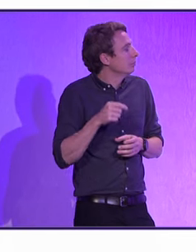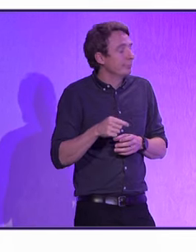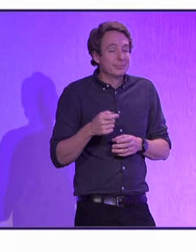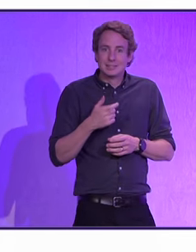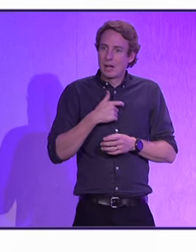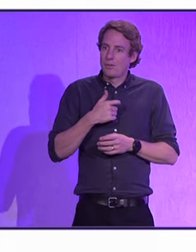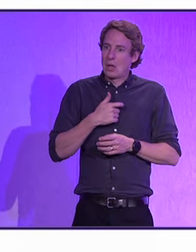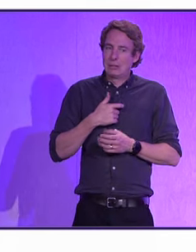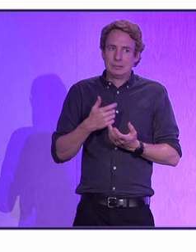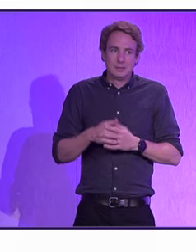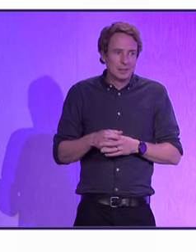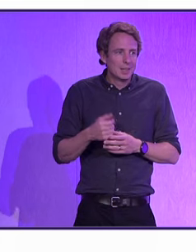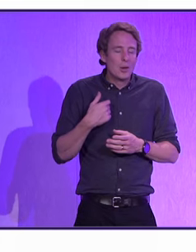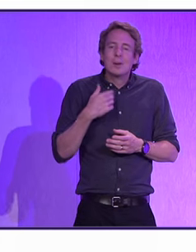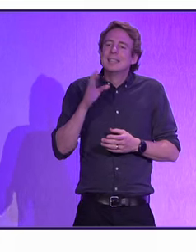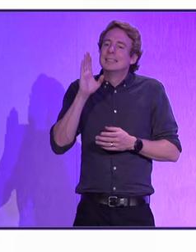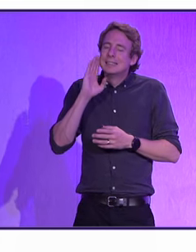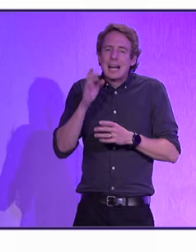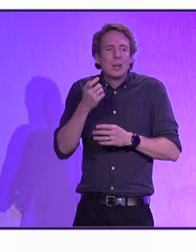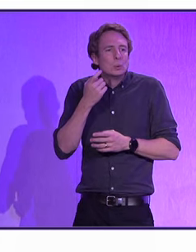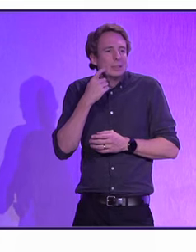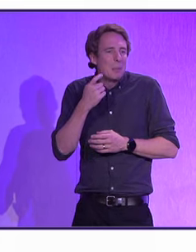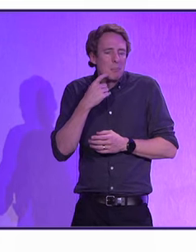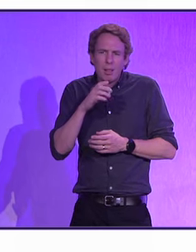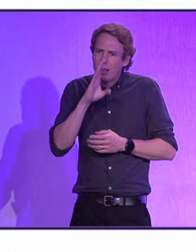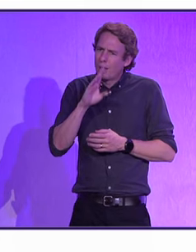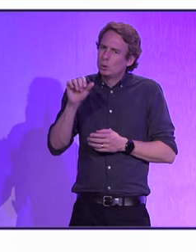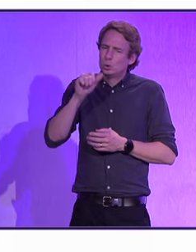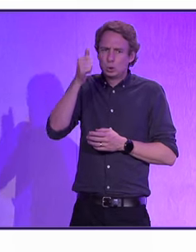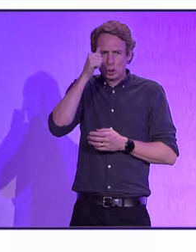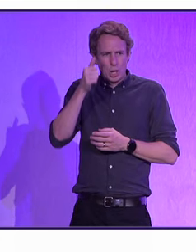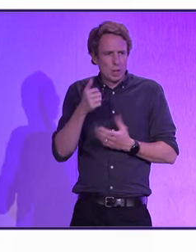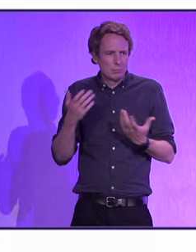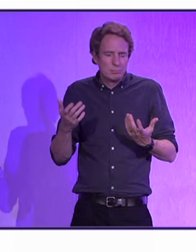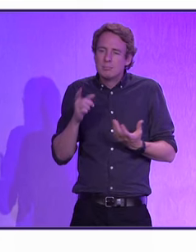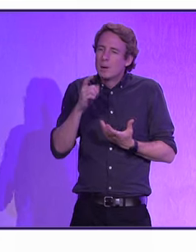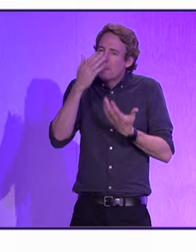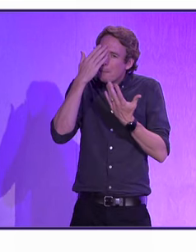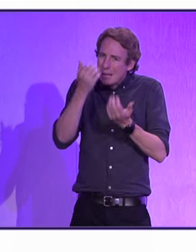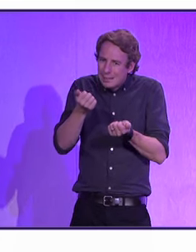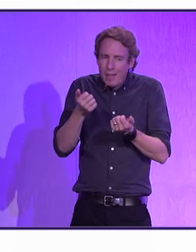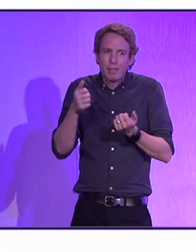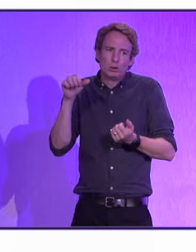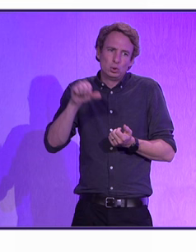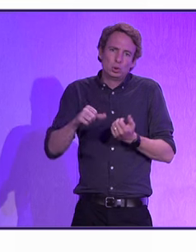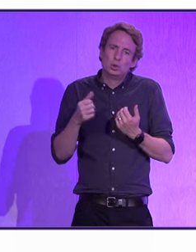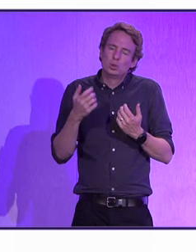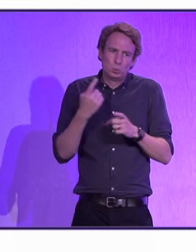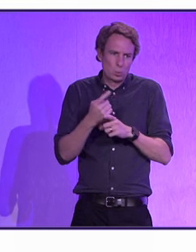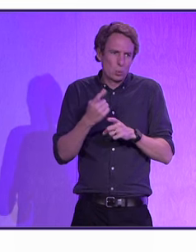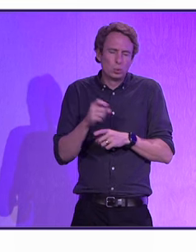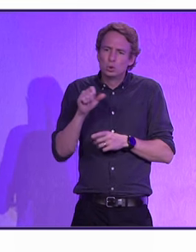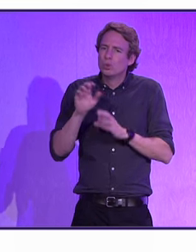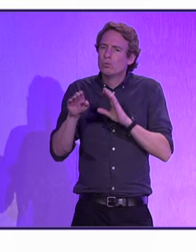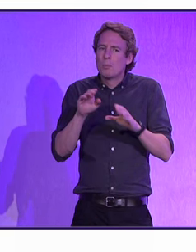moment. This is all might sound like kind of simple stuff that everyone should know, but mental health's actually a good thing to talk about, and we should really try to remind